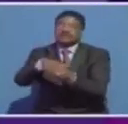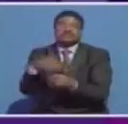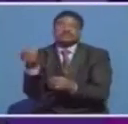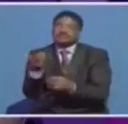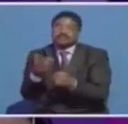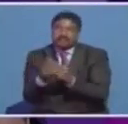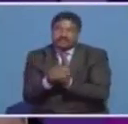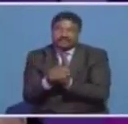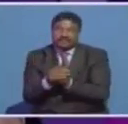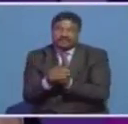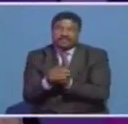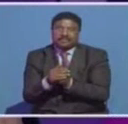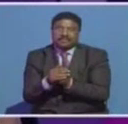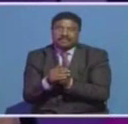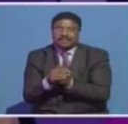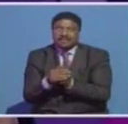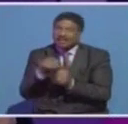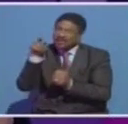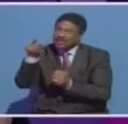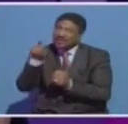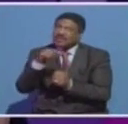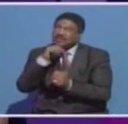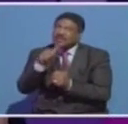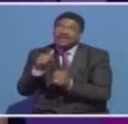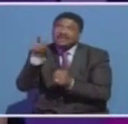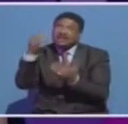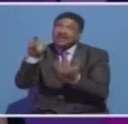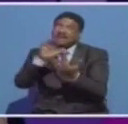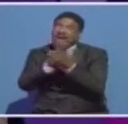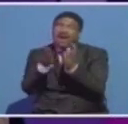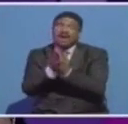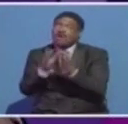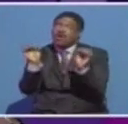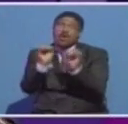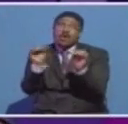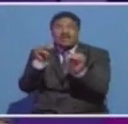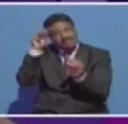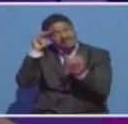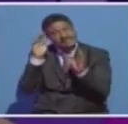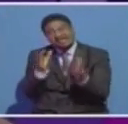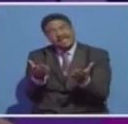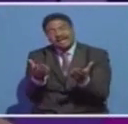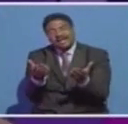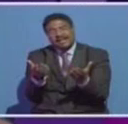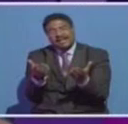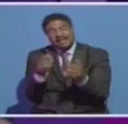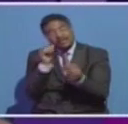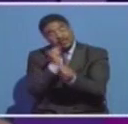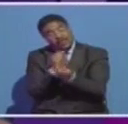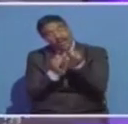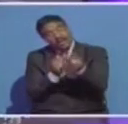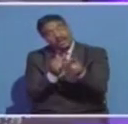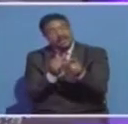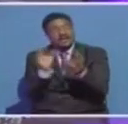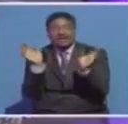Eventually, don't you risk becoming an ordinary ministry and not that of emergencies and disasters? No, we have a